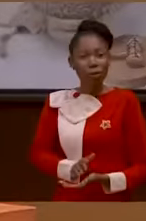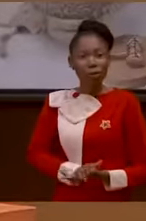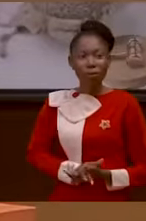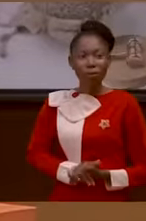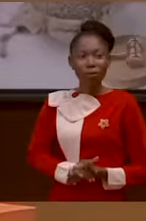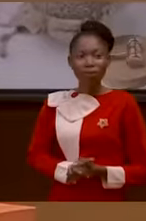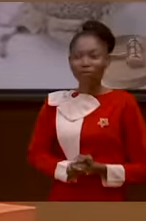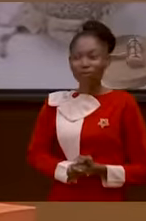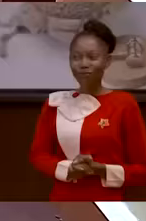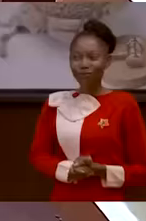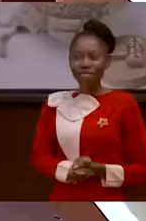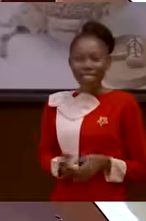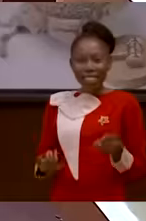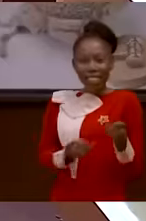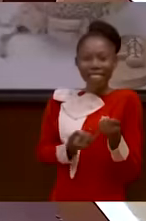Junior.